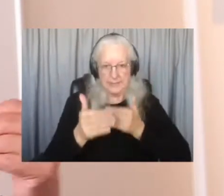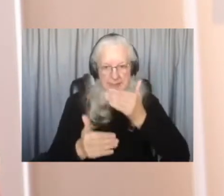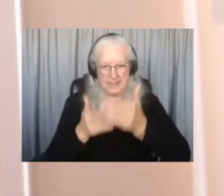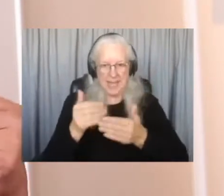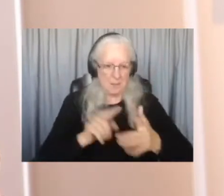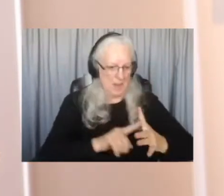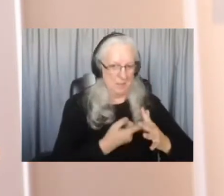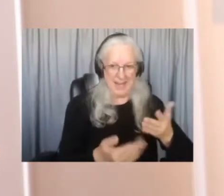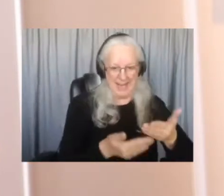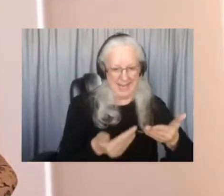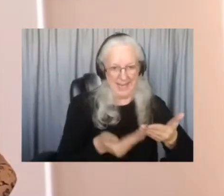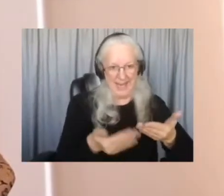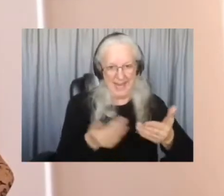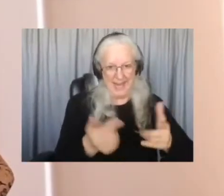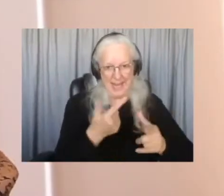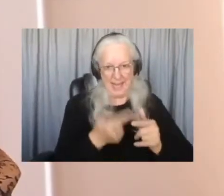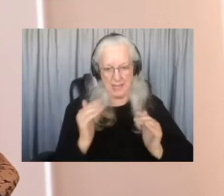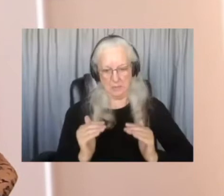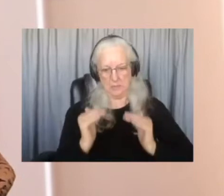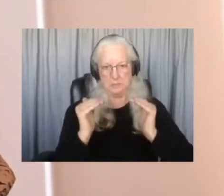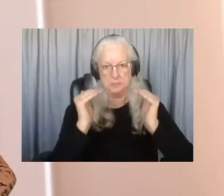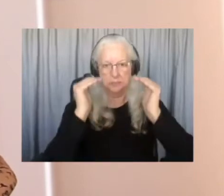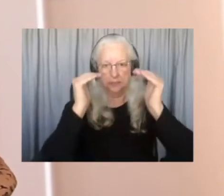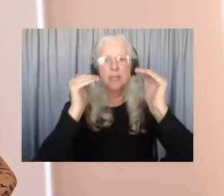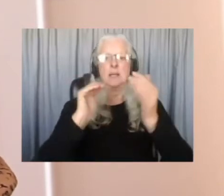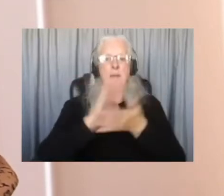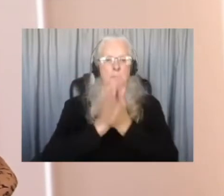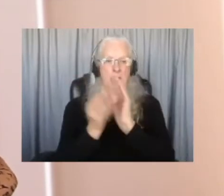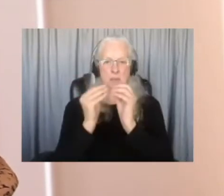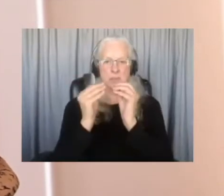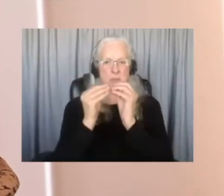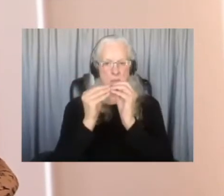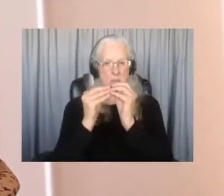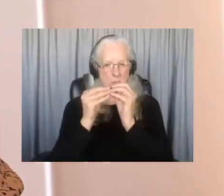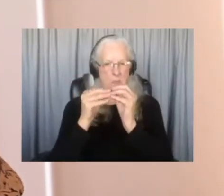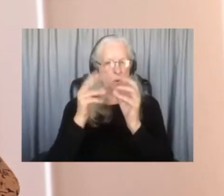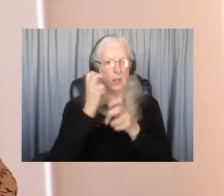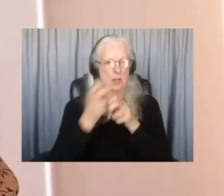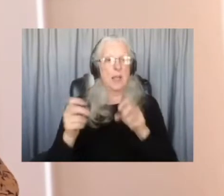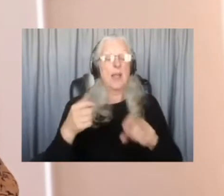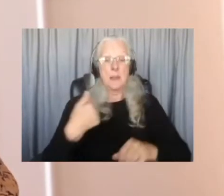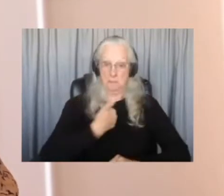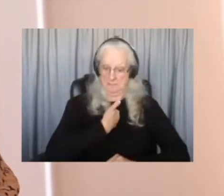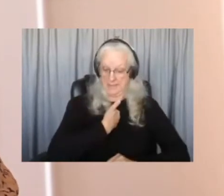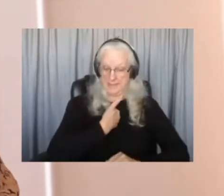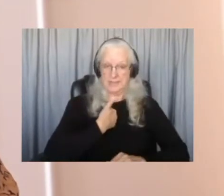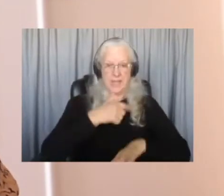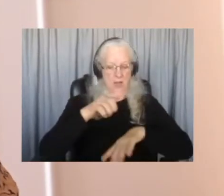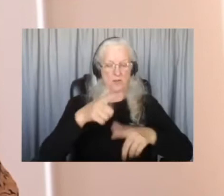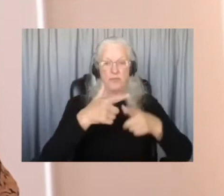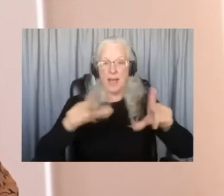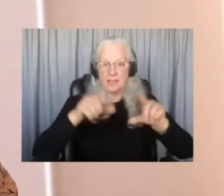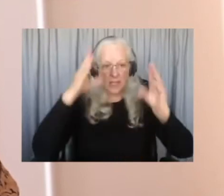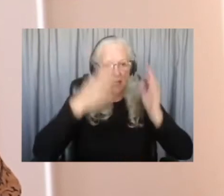into more complex grammar. I find as a language teacher that my students have a block. That's what I